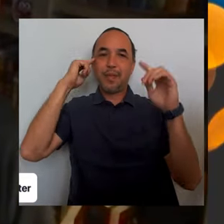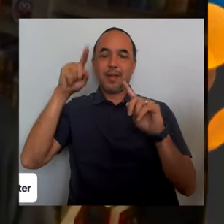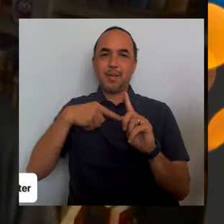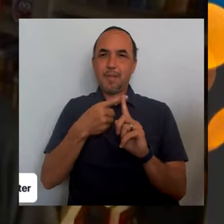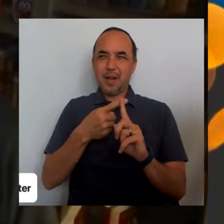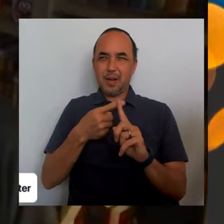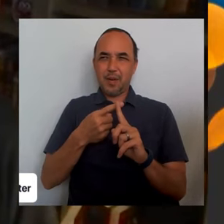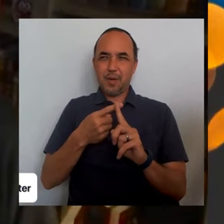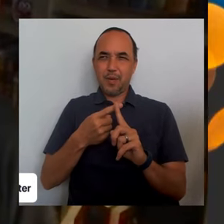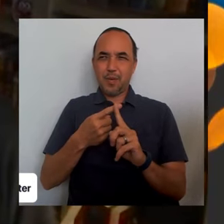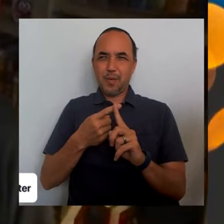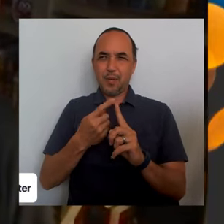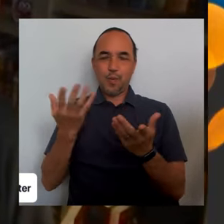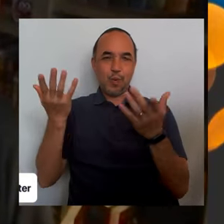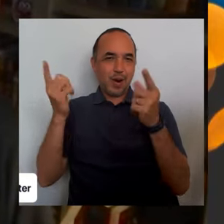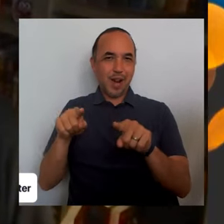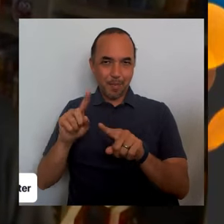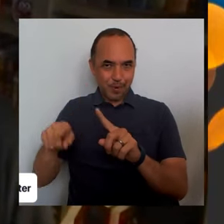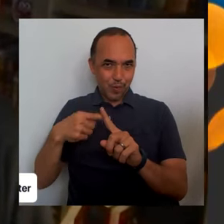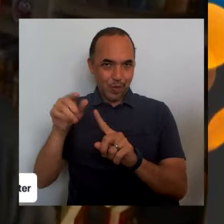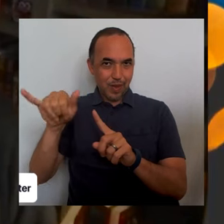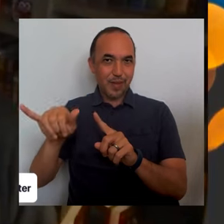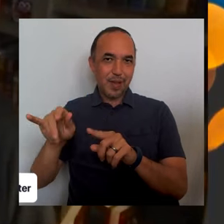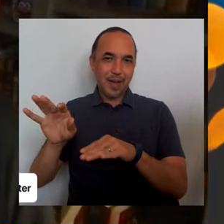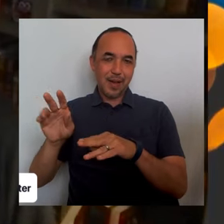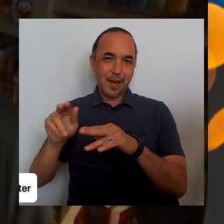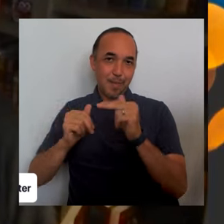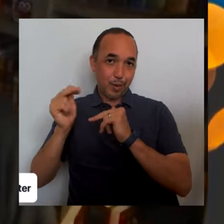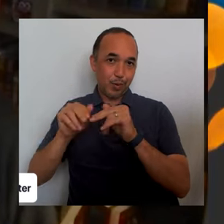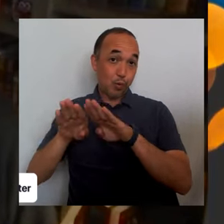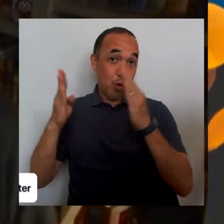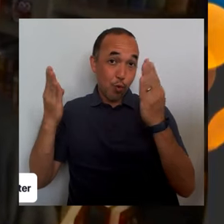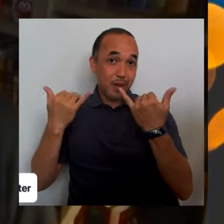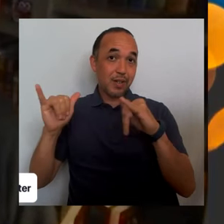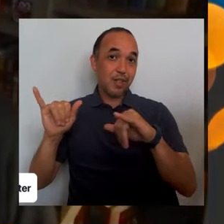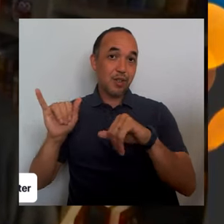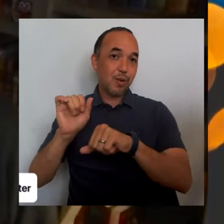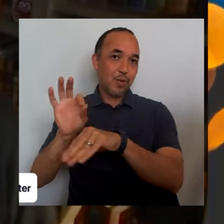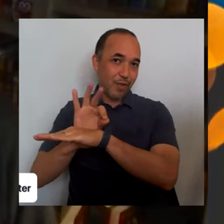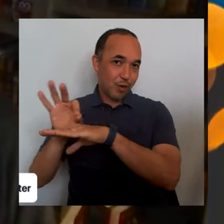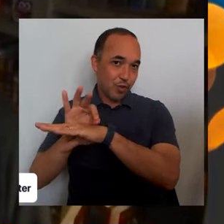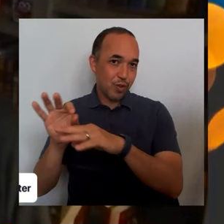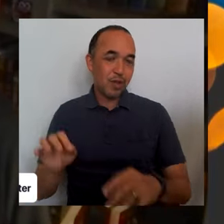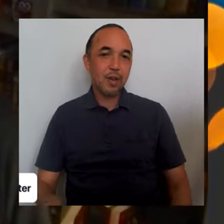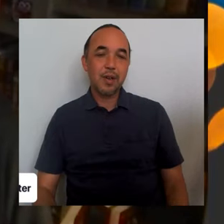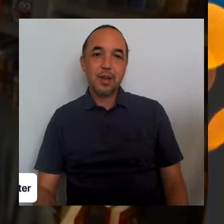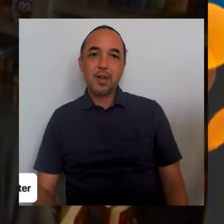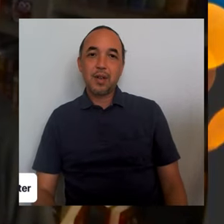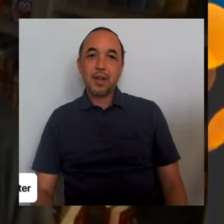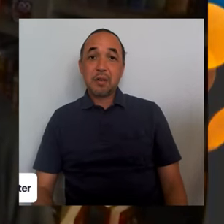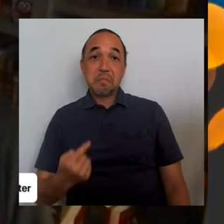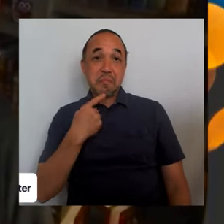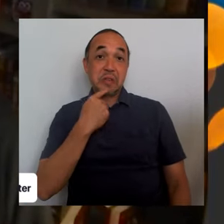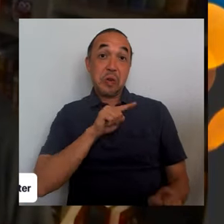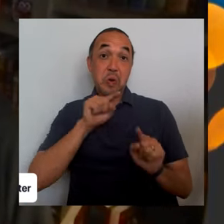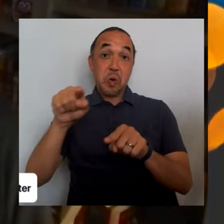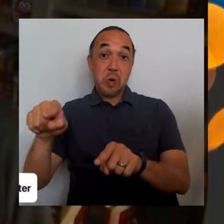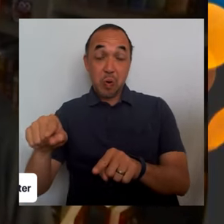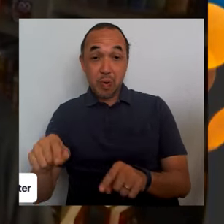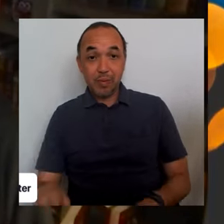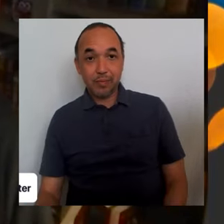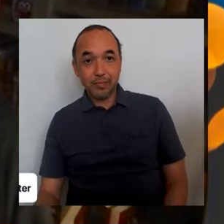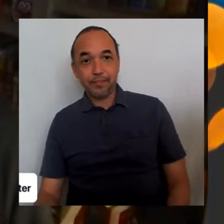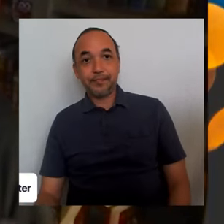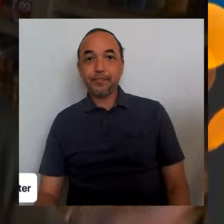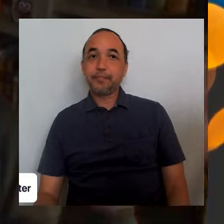there. I would say go there, go with some friends, maybe take 5 or 6 people. It'll cut the cost way,